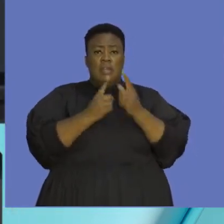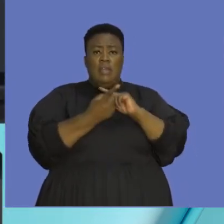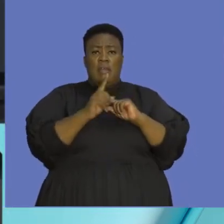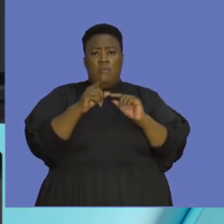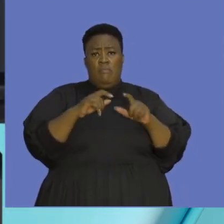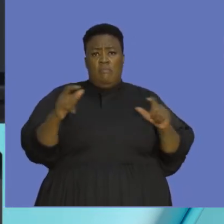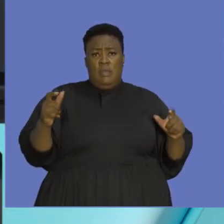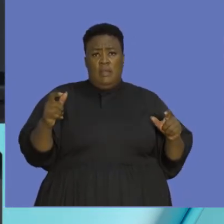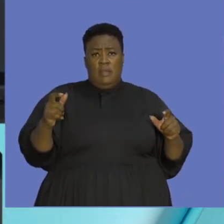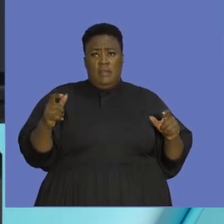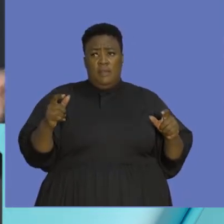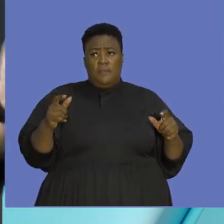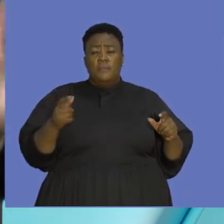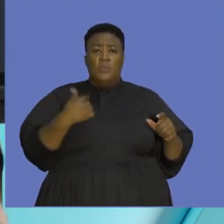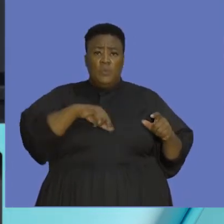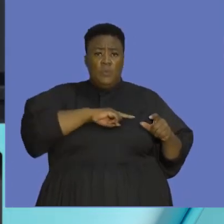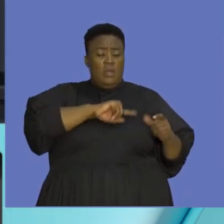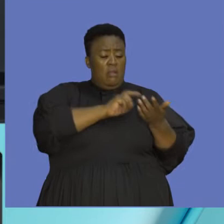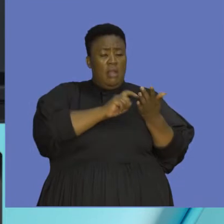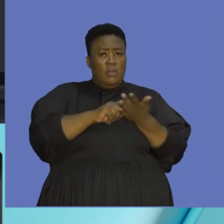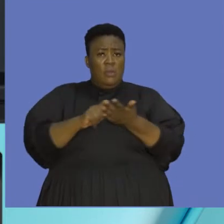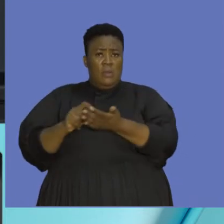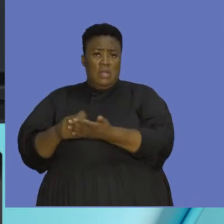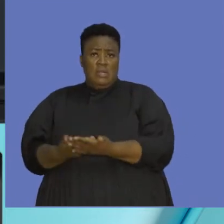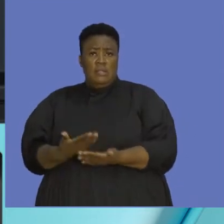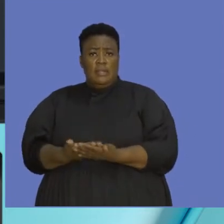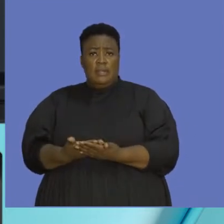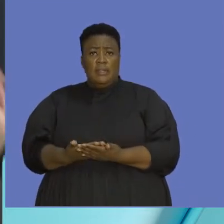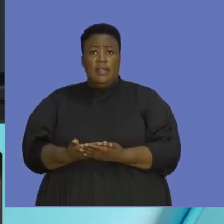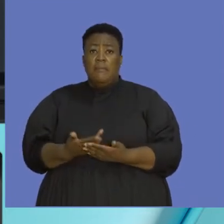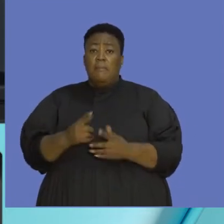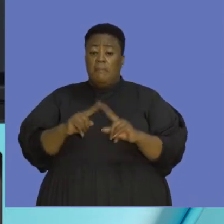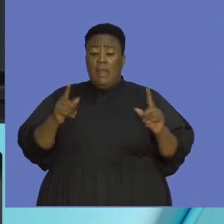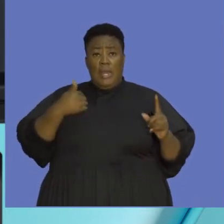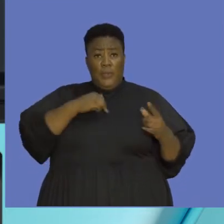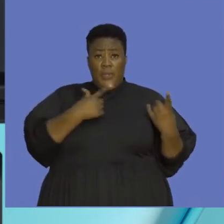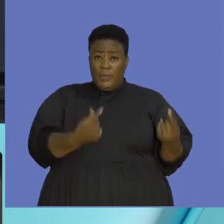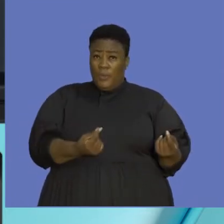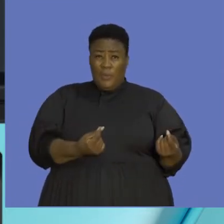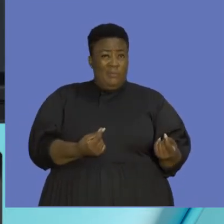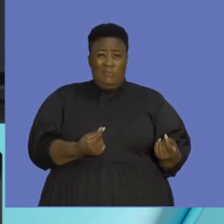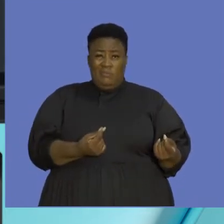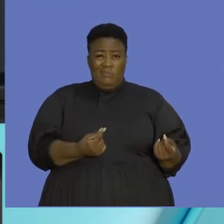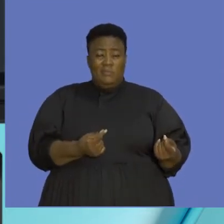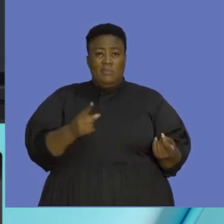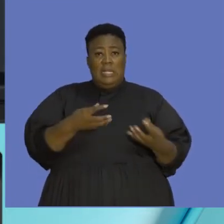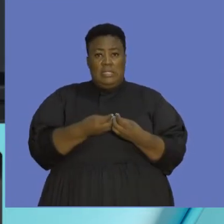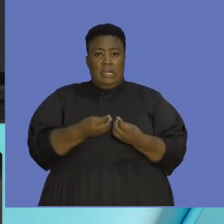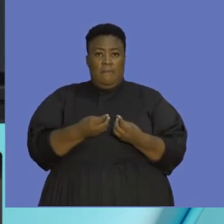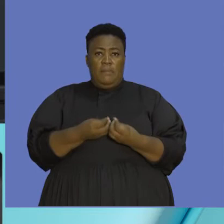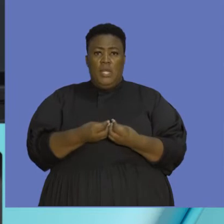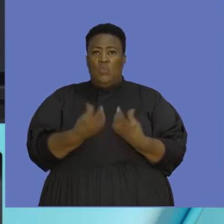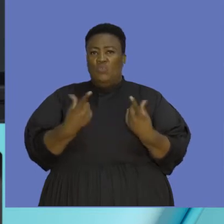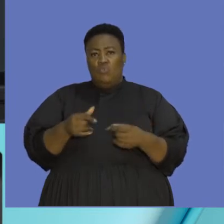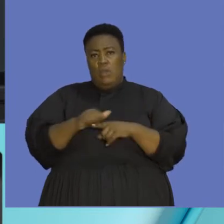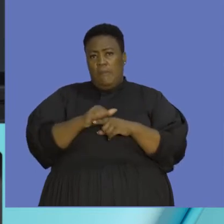Now, from the ticker tape, we can calculate that acceleration. We're not going to do that, okay? That's actually something you should hopefully do in a